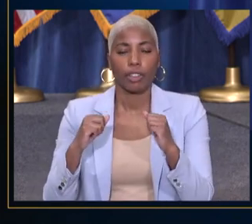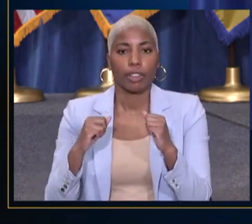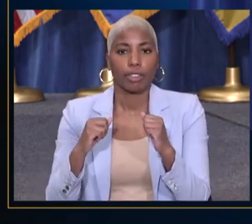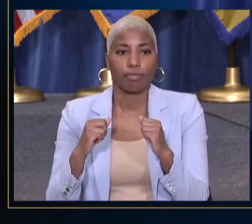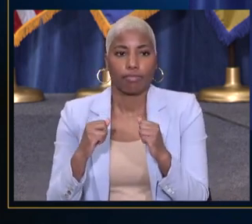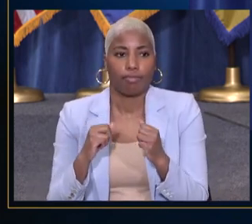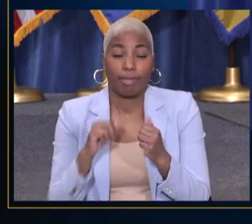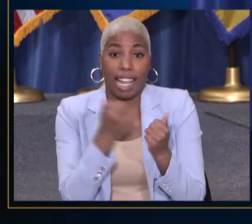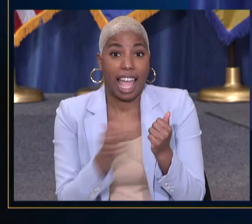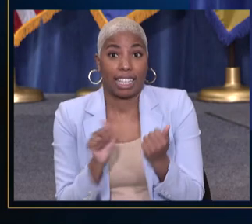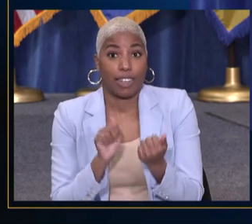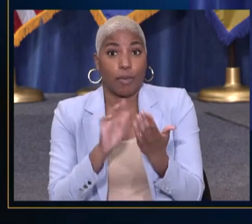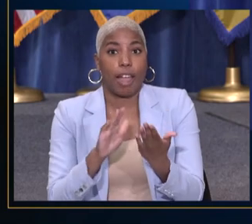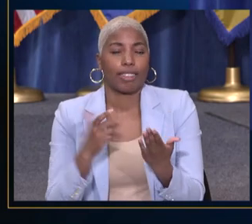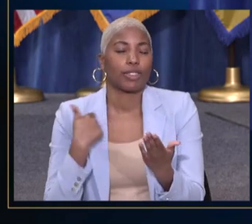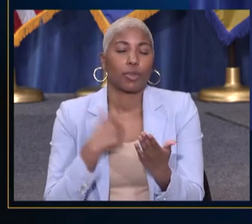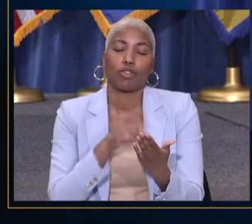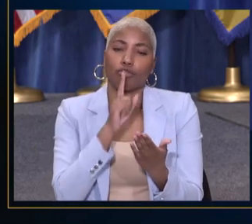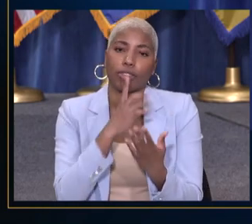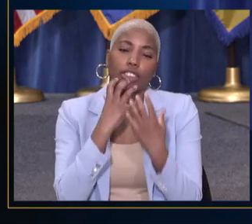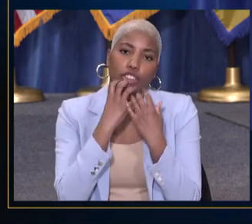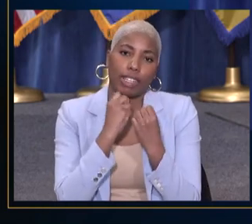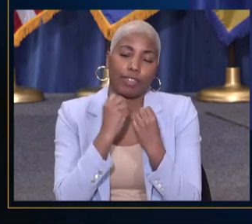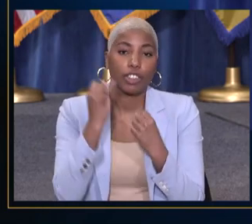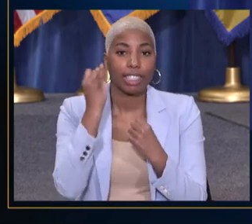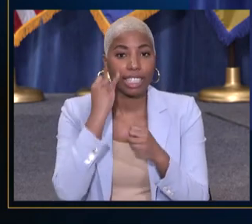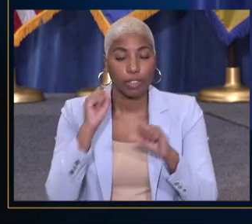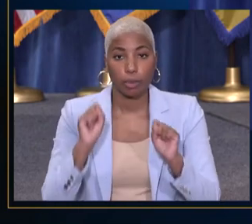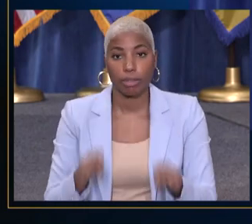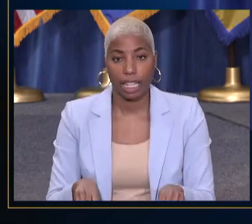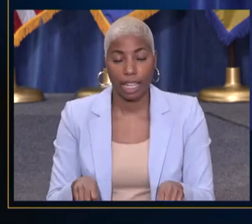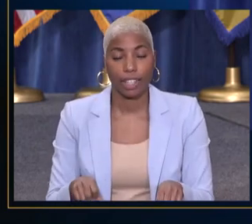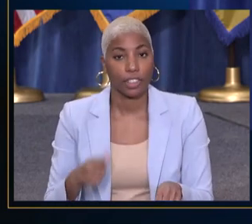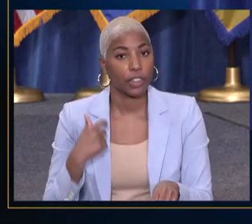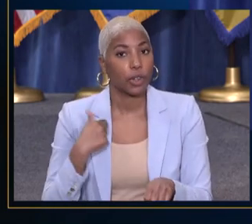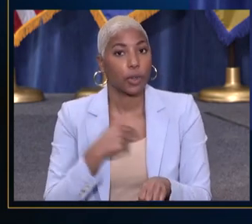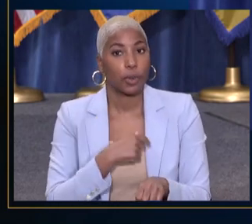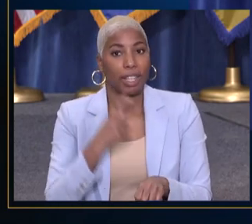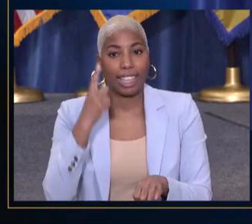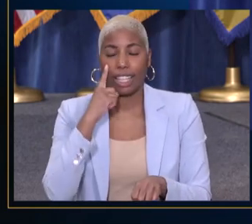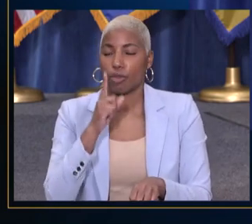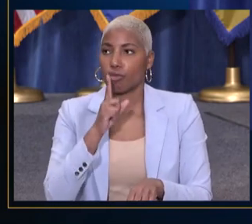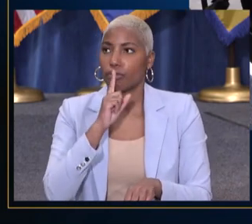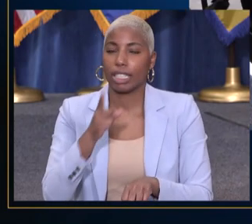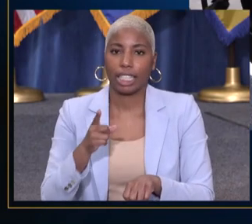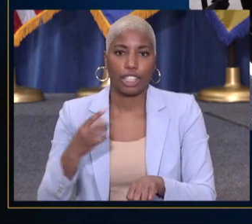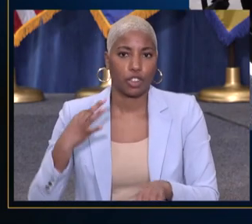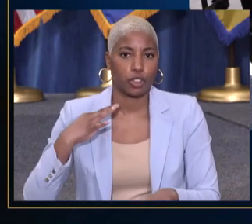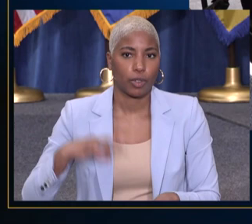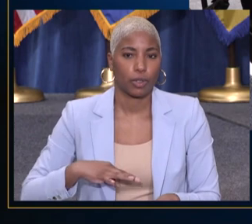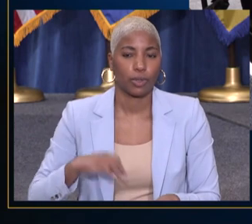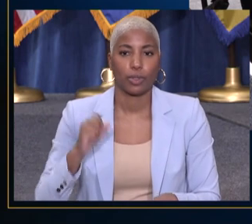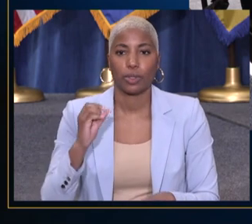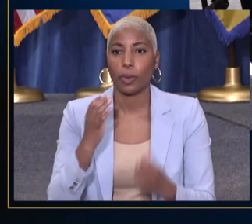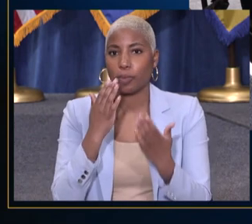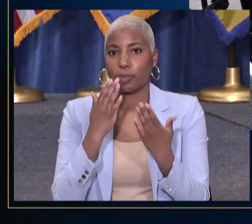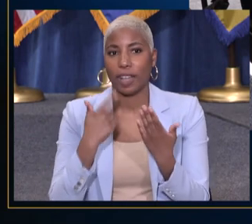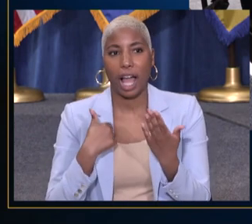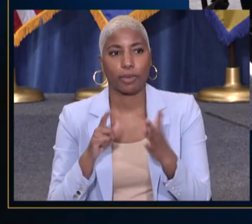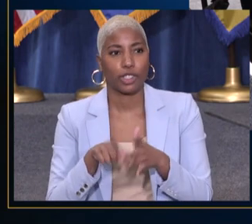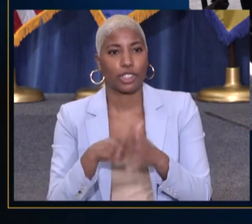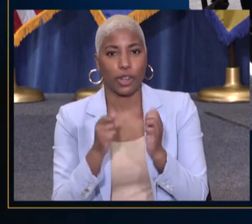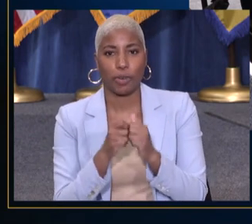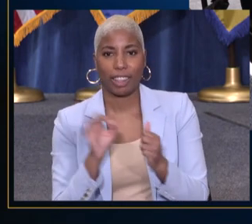again, we would be very grateful if you were able to do that, and we would find it tremendously useful. So I'll stop with those two.